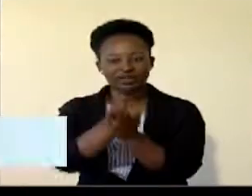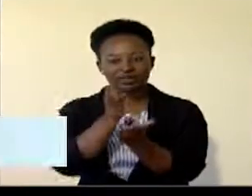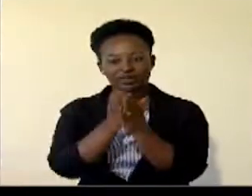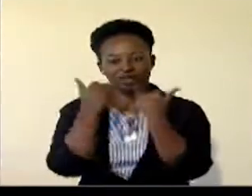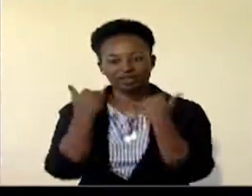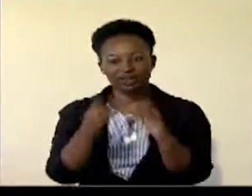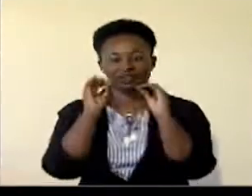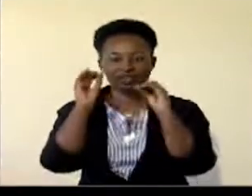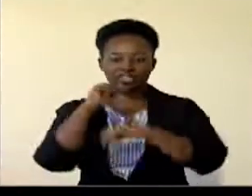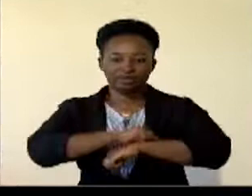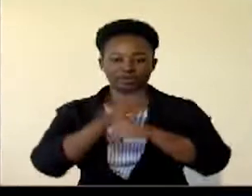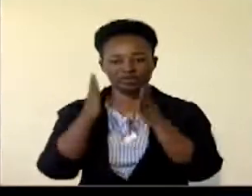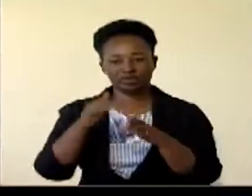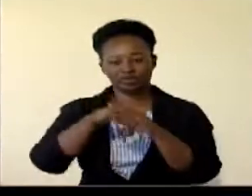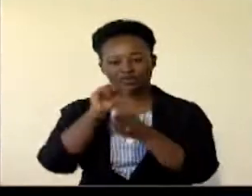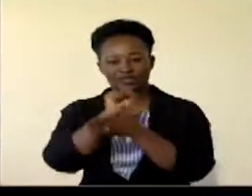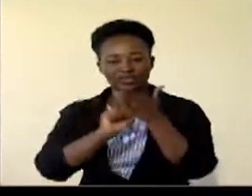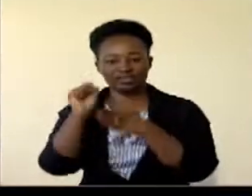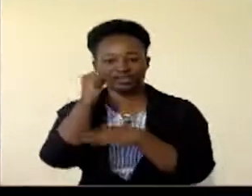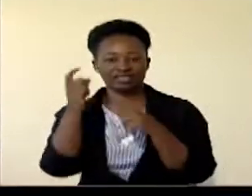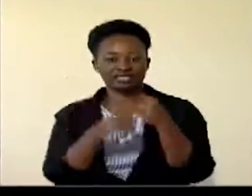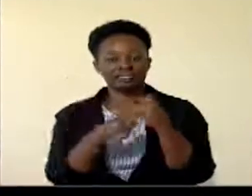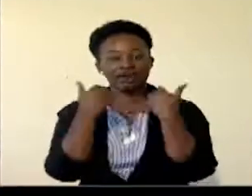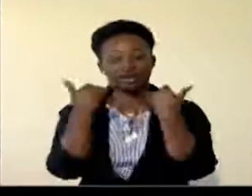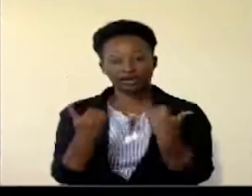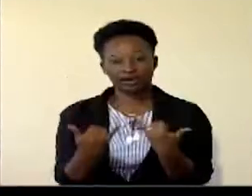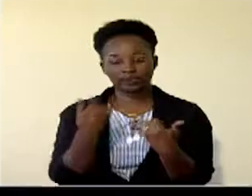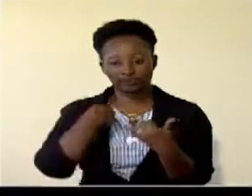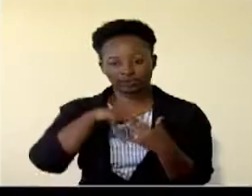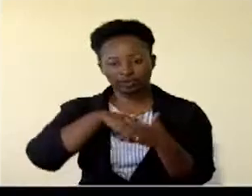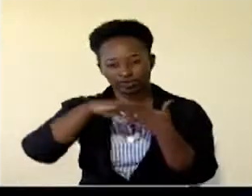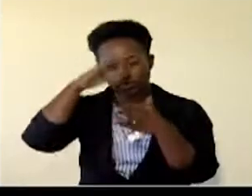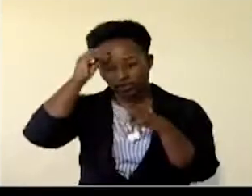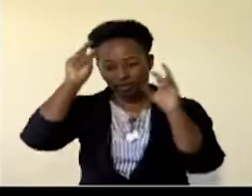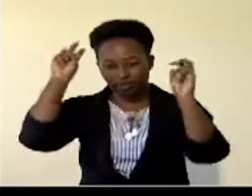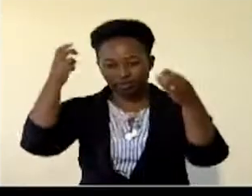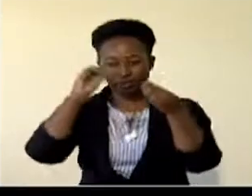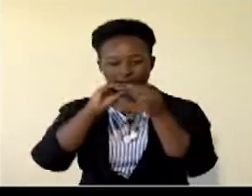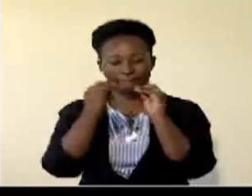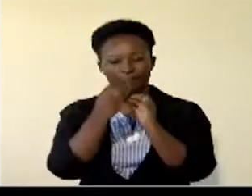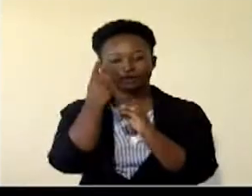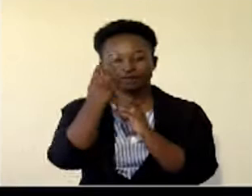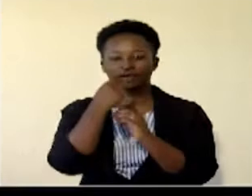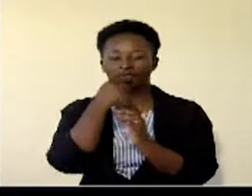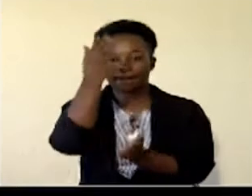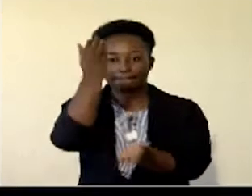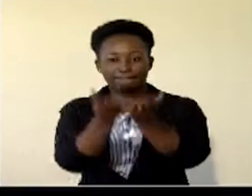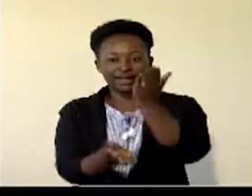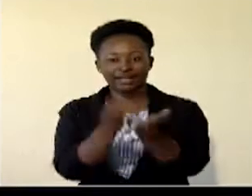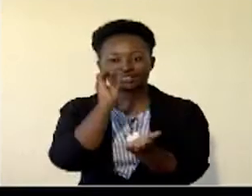with senior 6 students. And we are still on unit 4, which is balance of